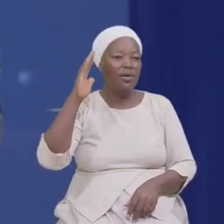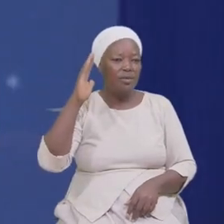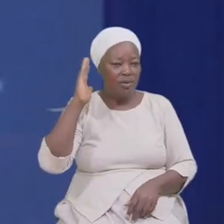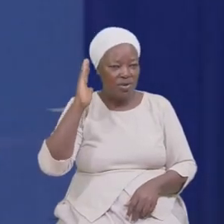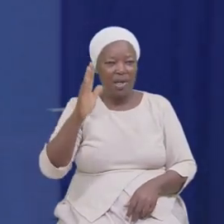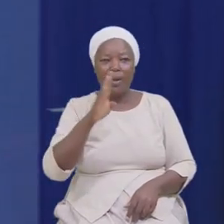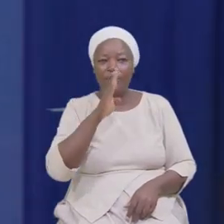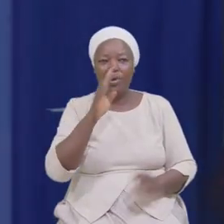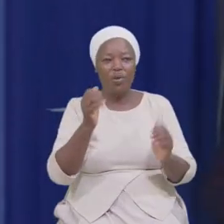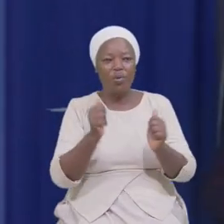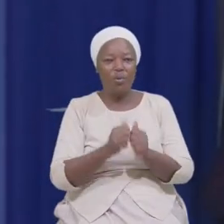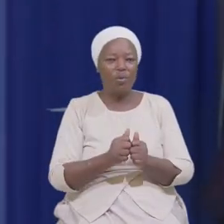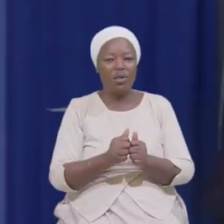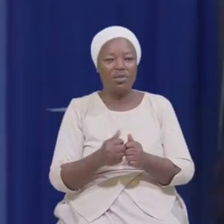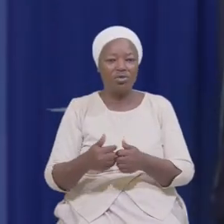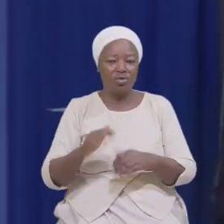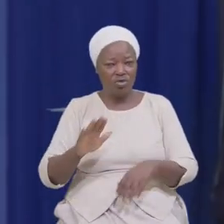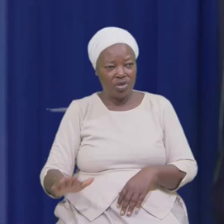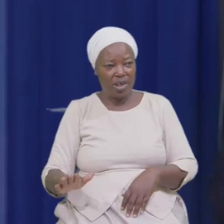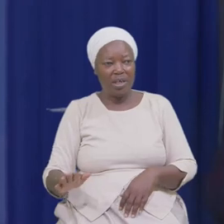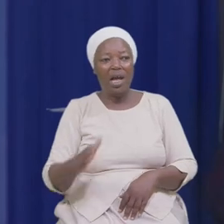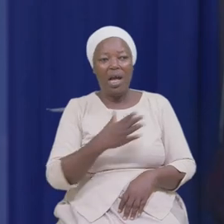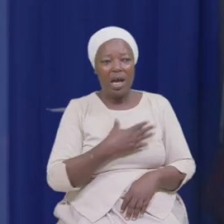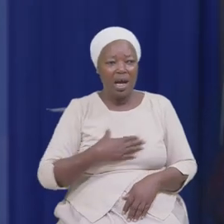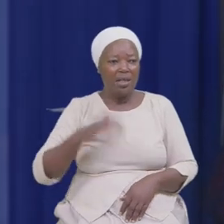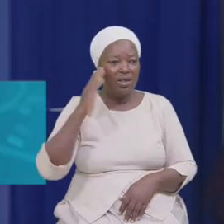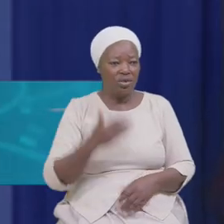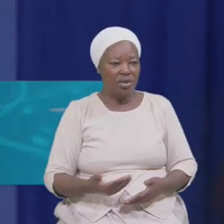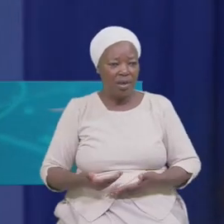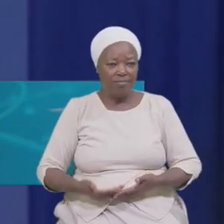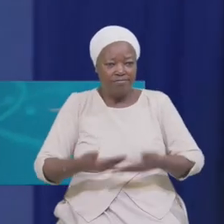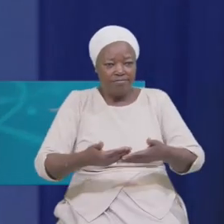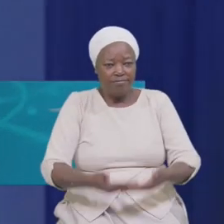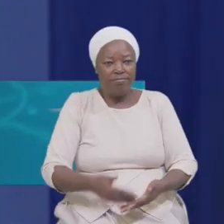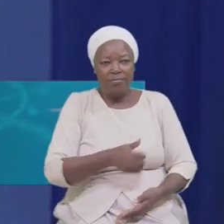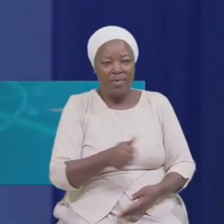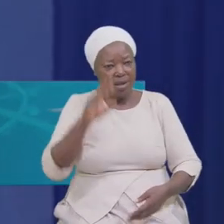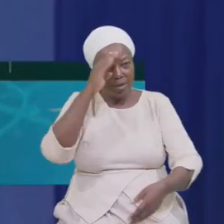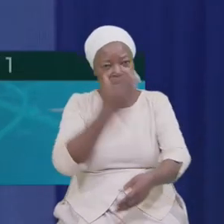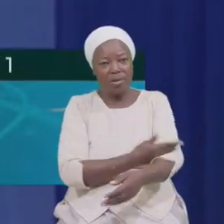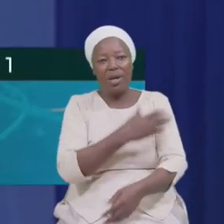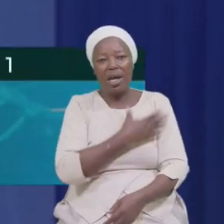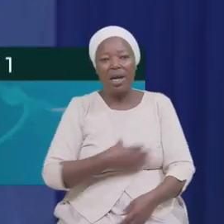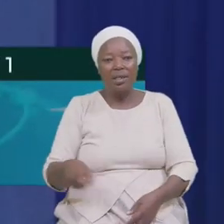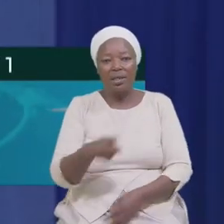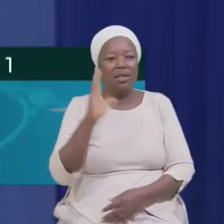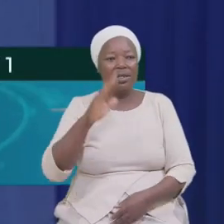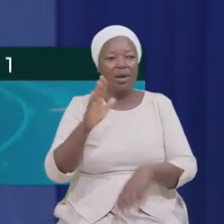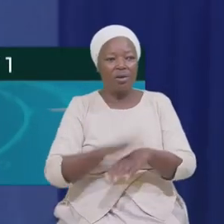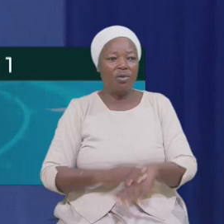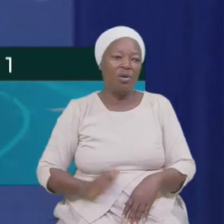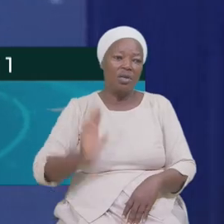with child, and shall bring forth a son, and they shall call his